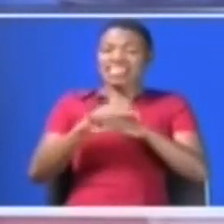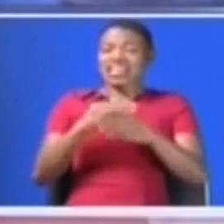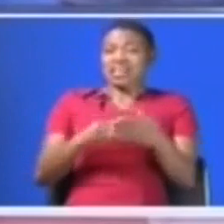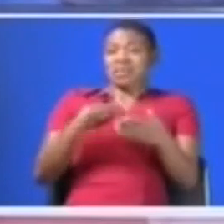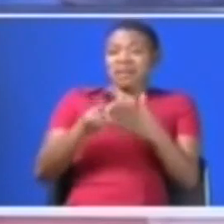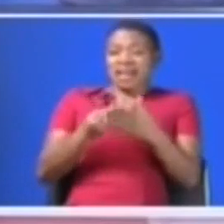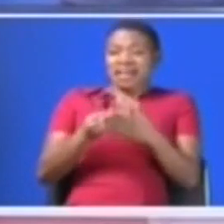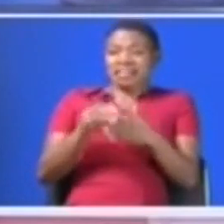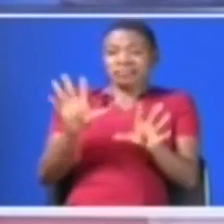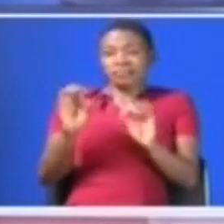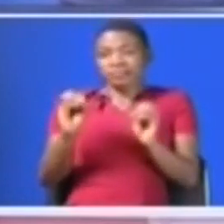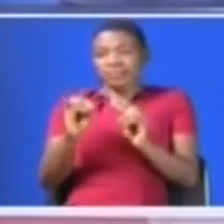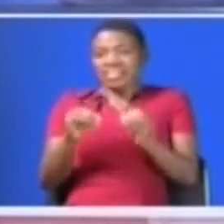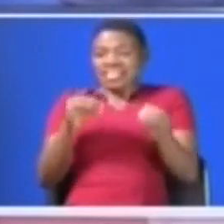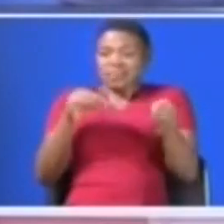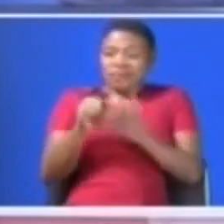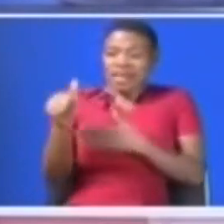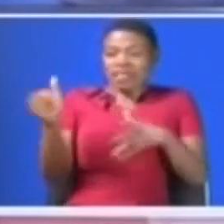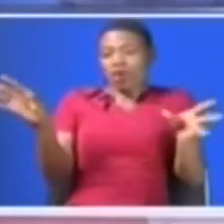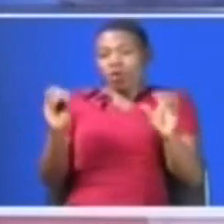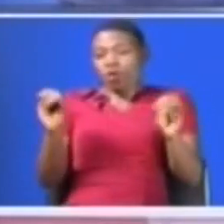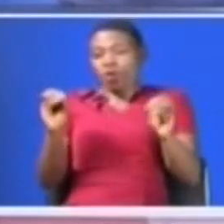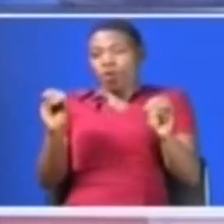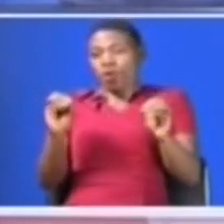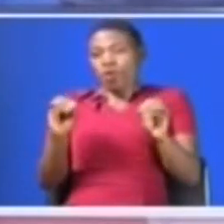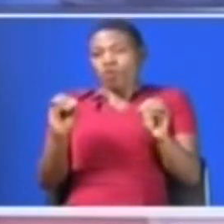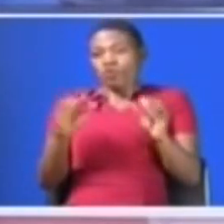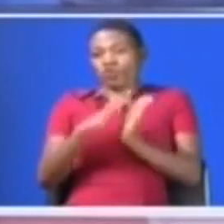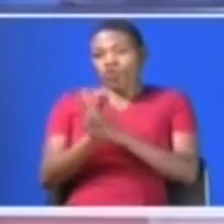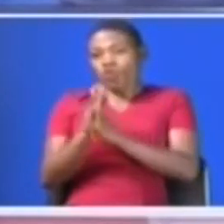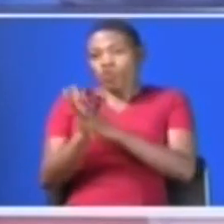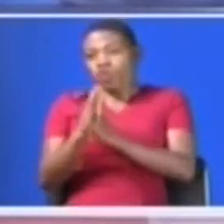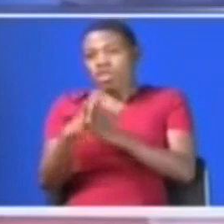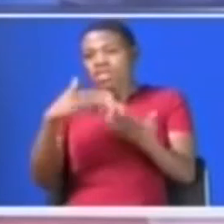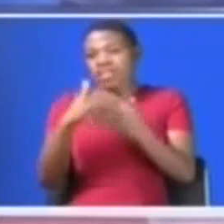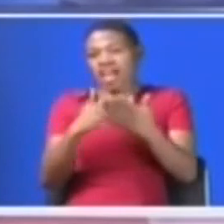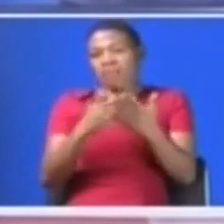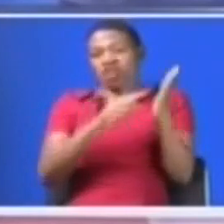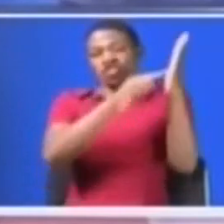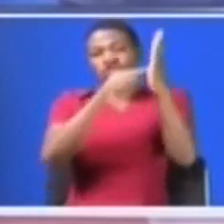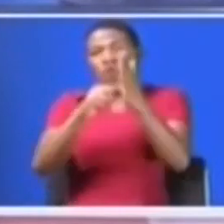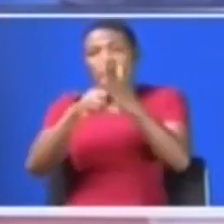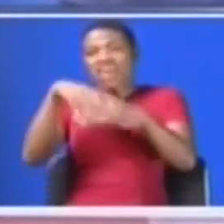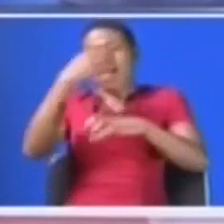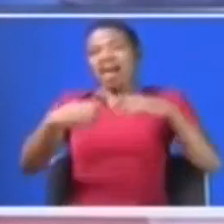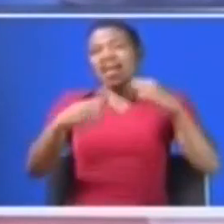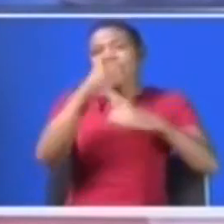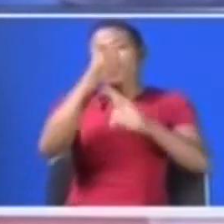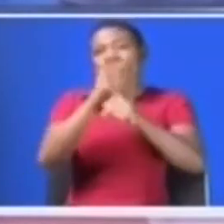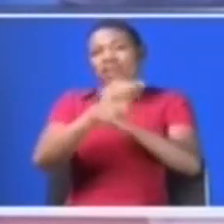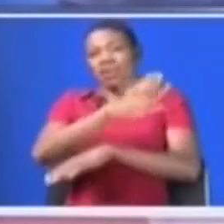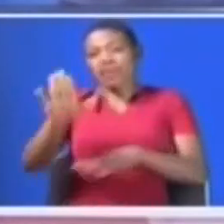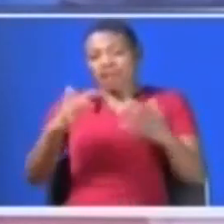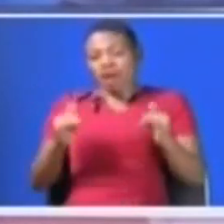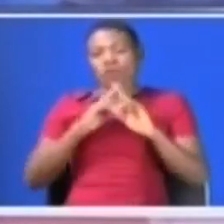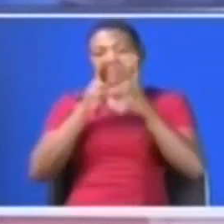resting days nor salaries. KTN's Caroline Bay documented some of the guards' stories, revealing the tough working conditions, and now